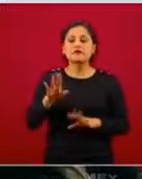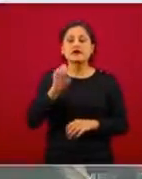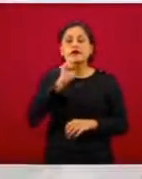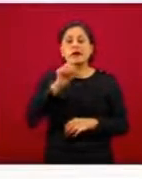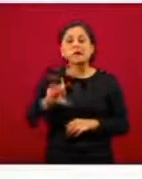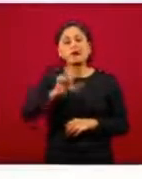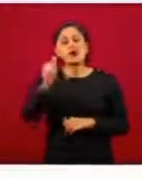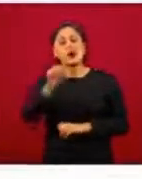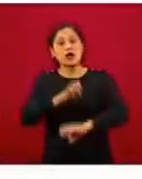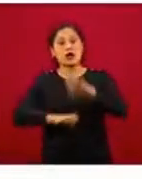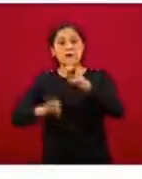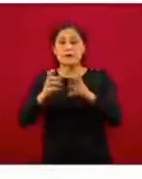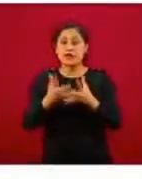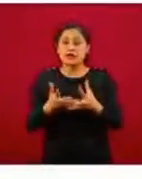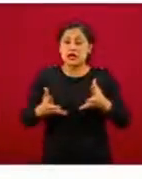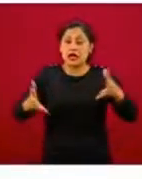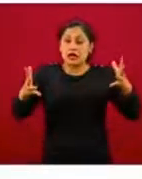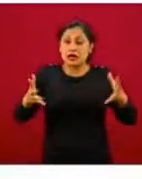them.